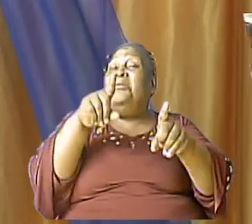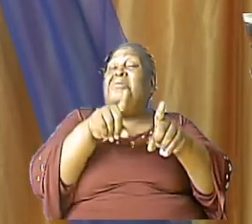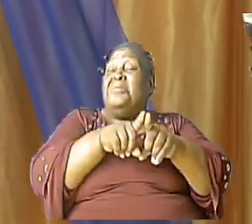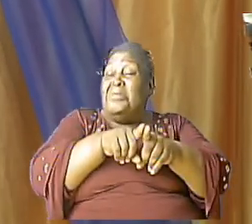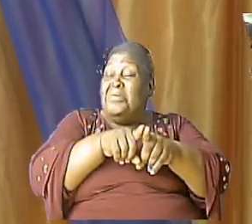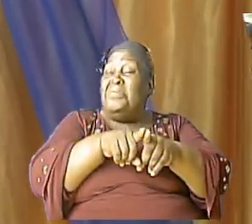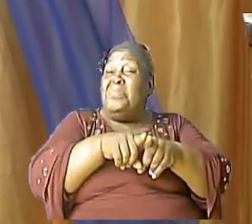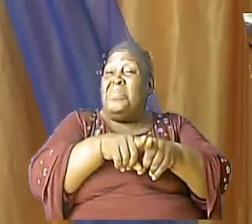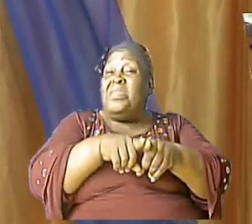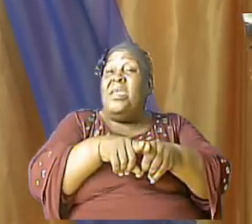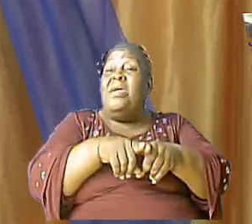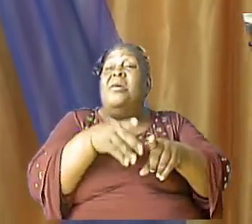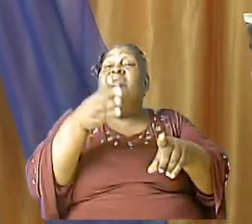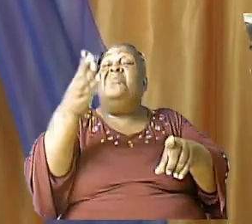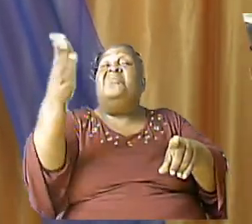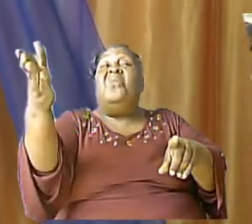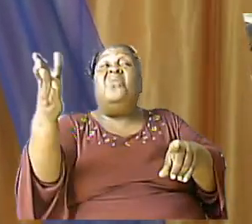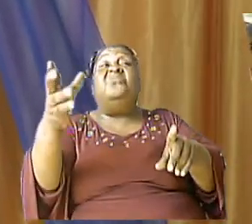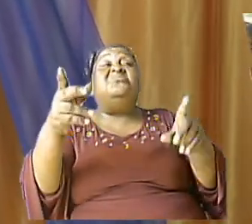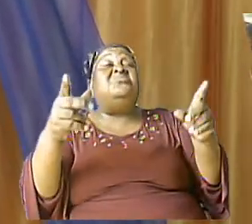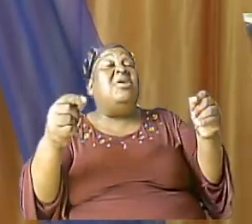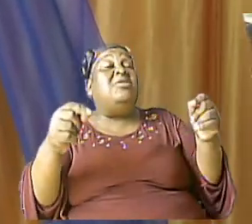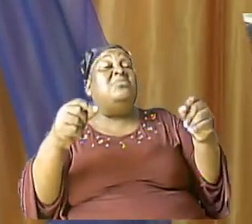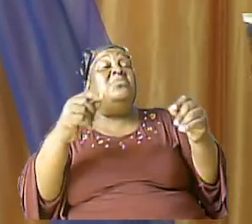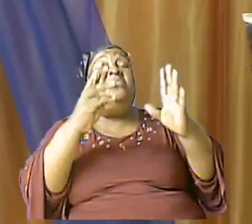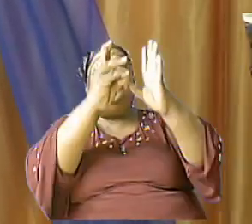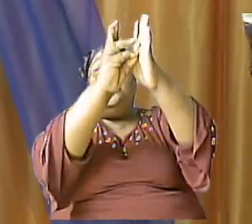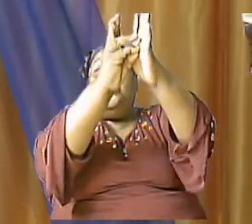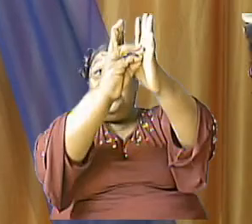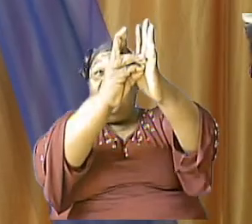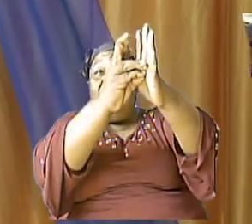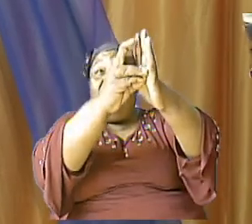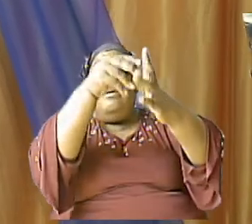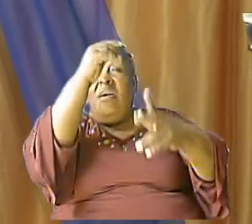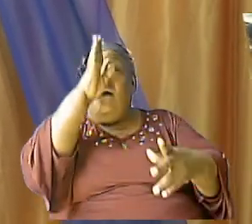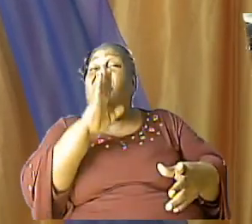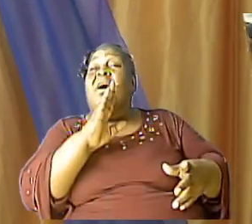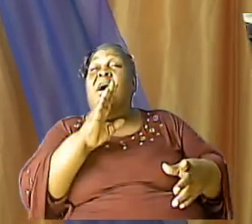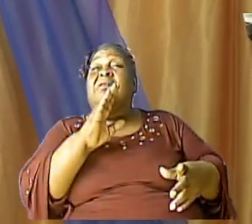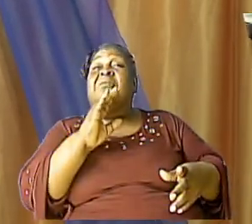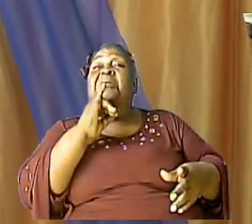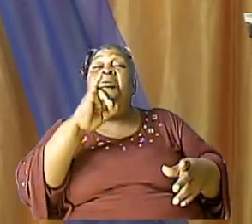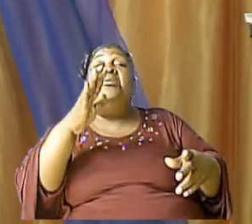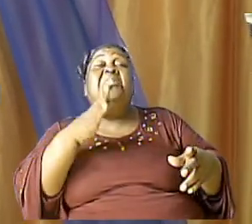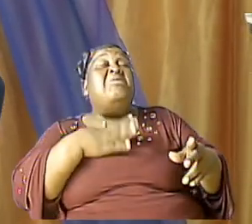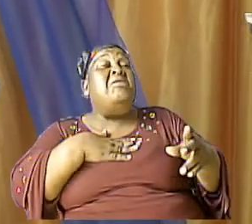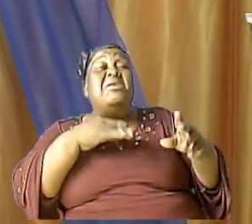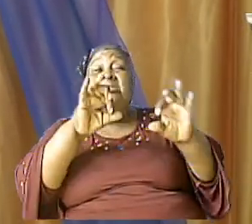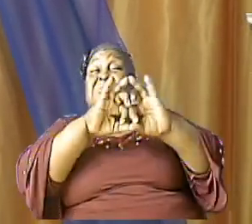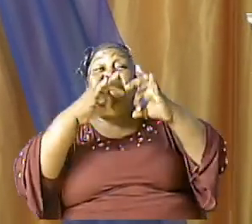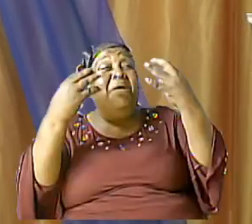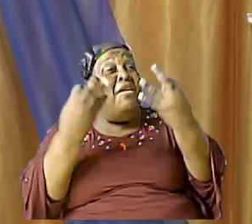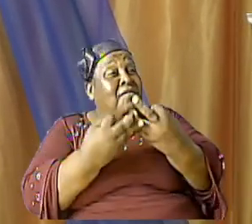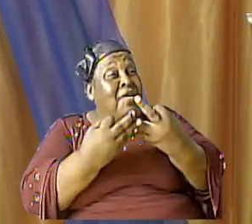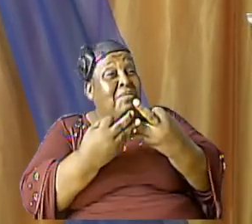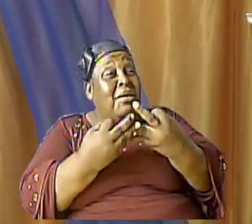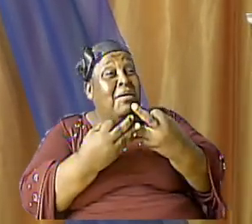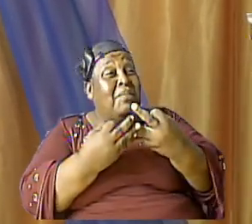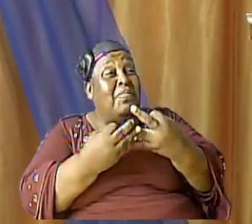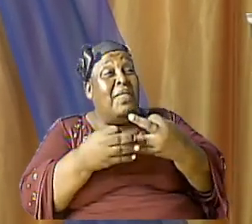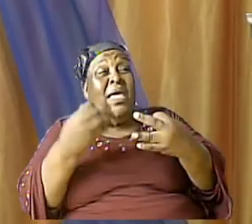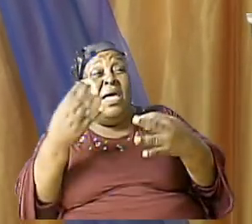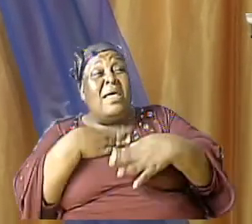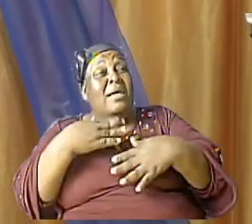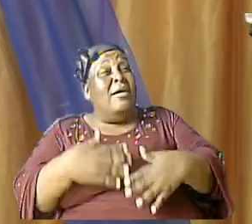words, those that do the will of God is my family. I wonder if there's anybody in the house